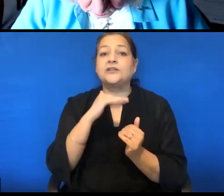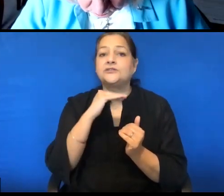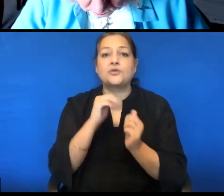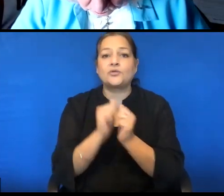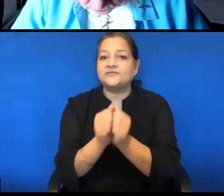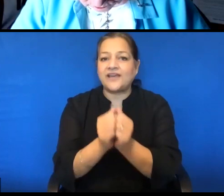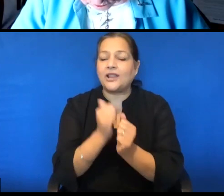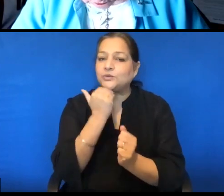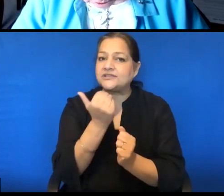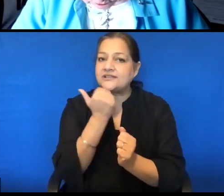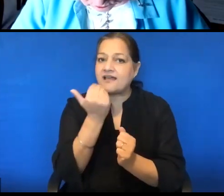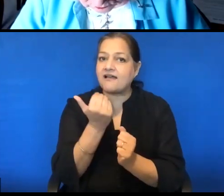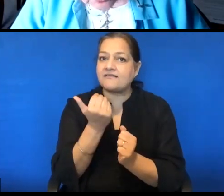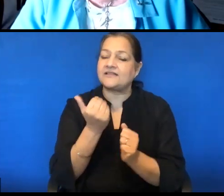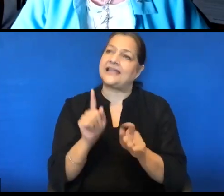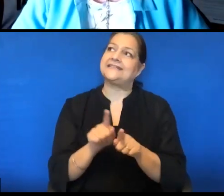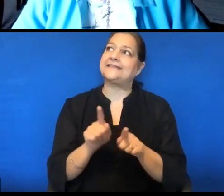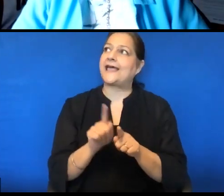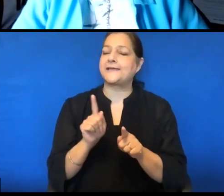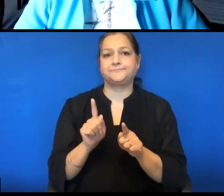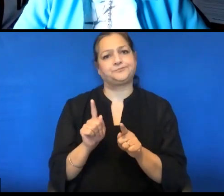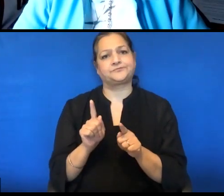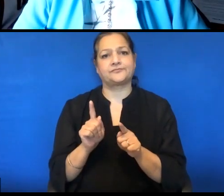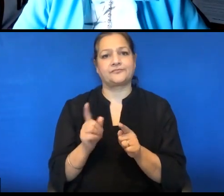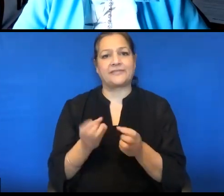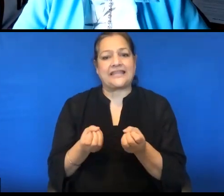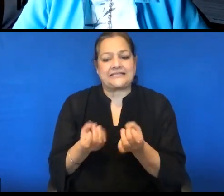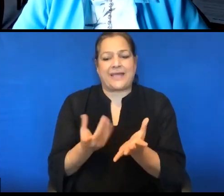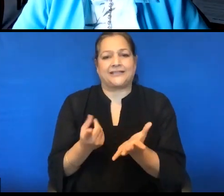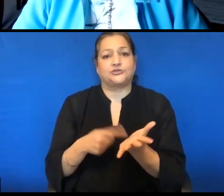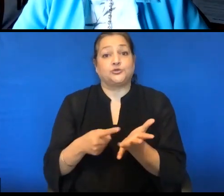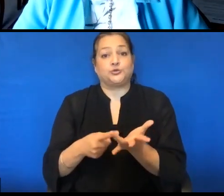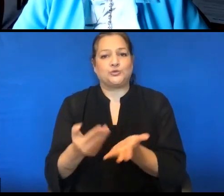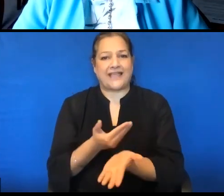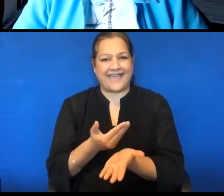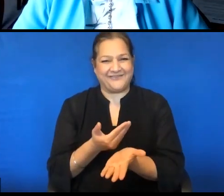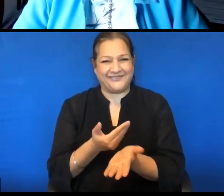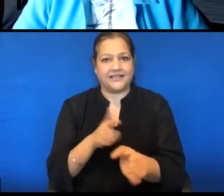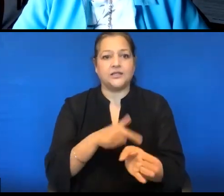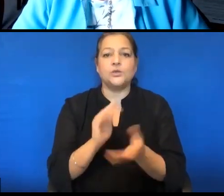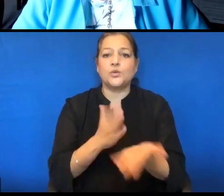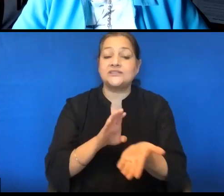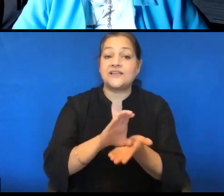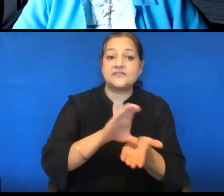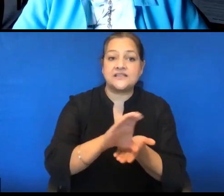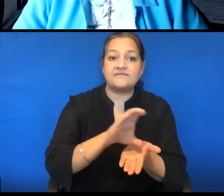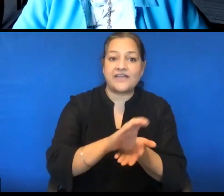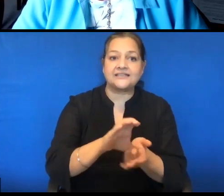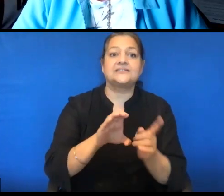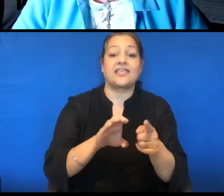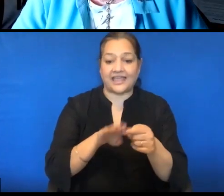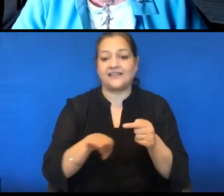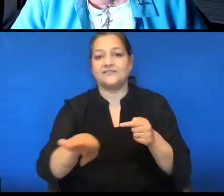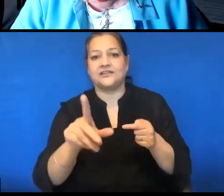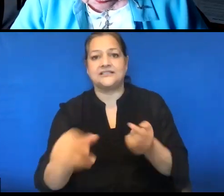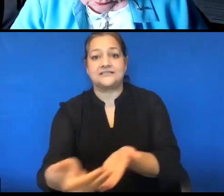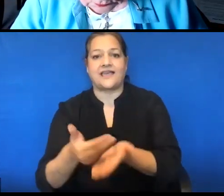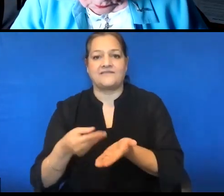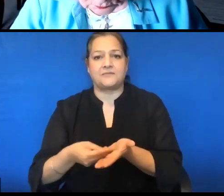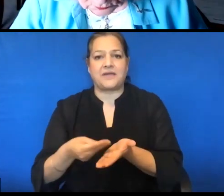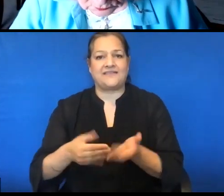sort of spend to save things. If you invest in youth services, the society will save huge amounts of money and we'll have a